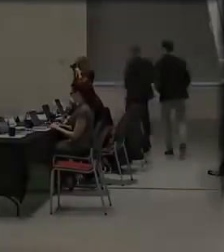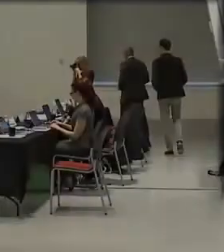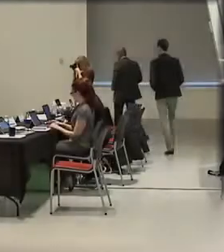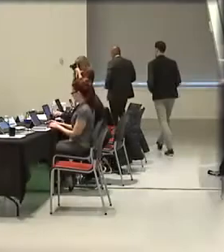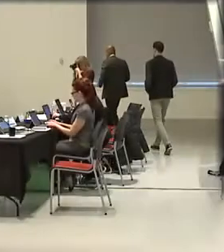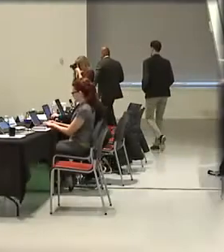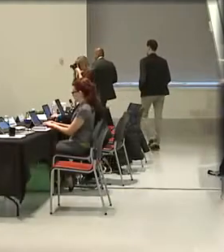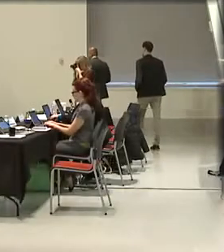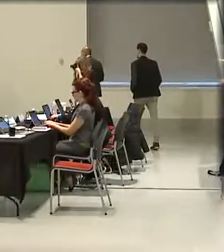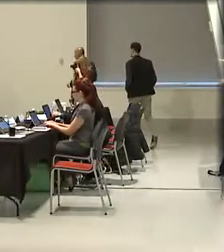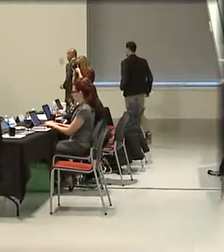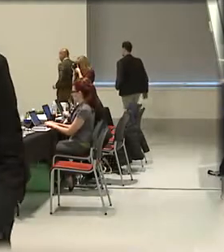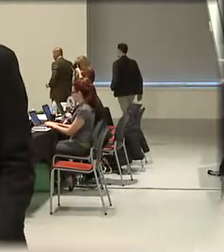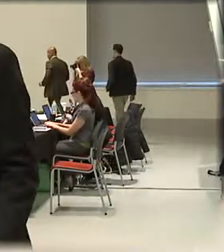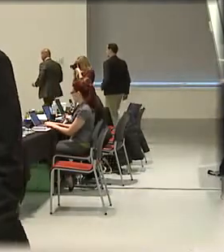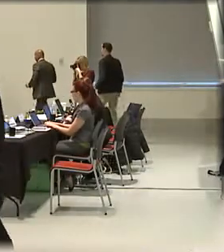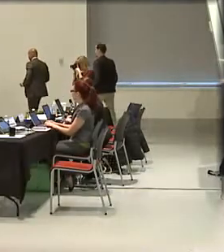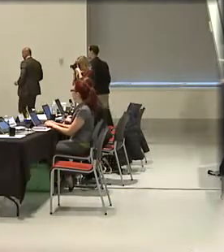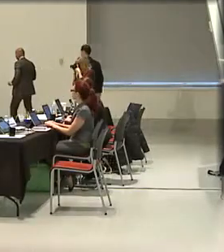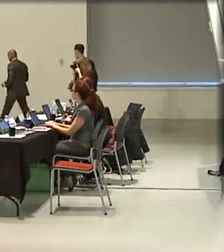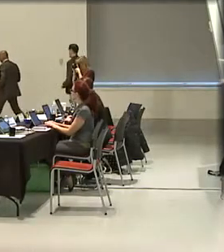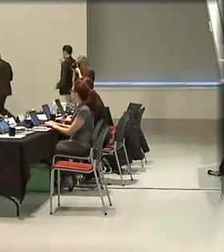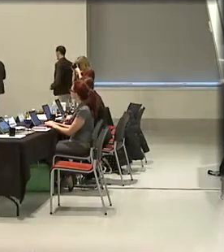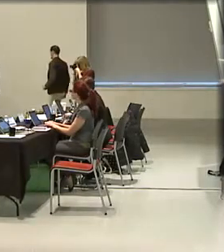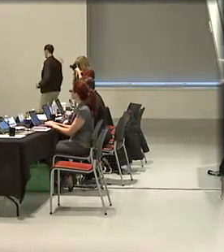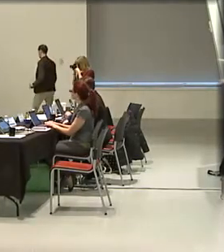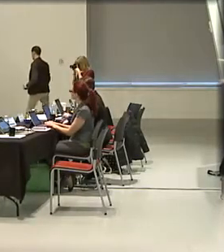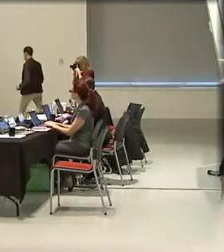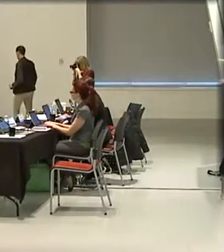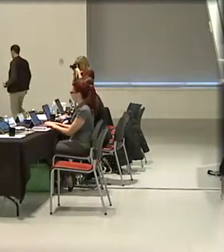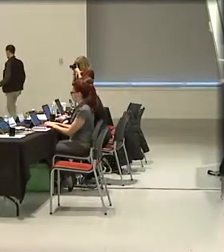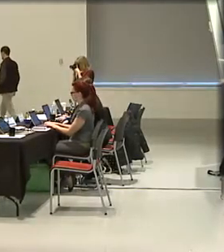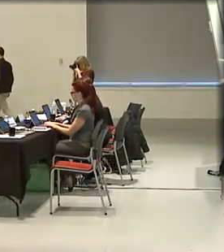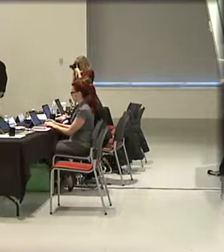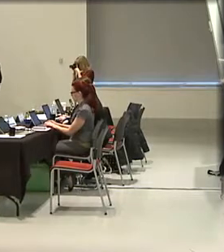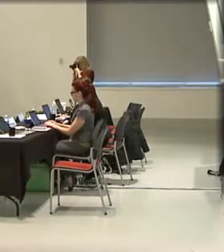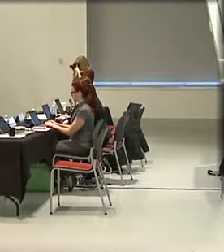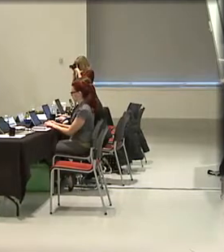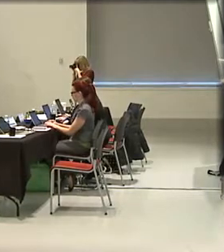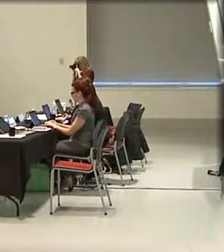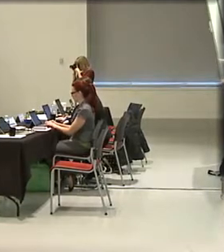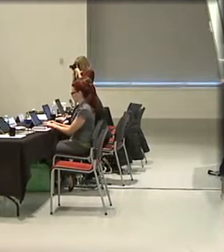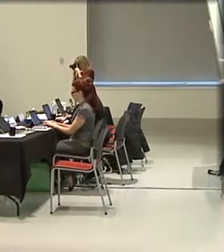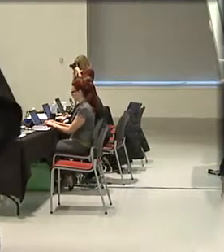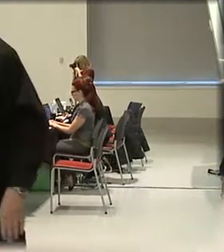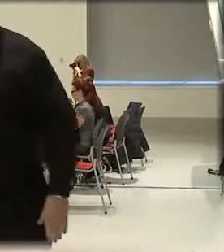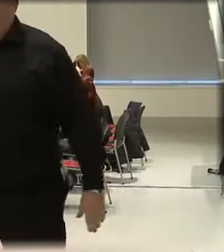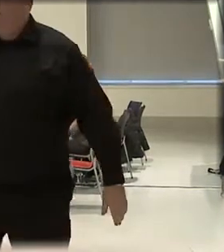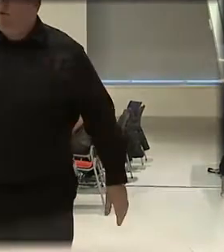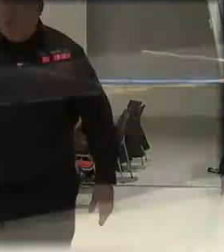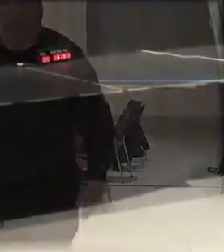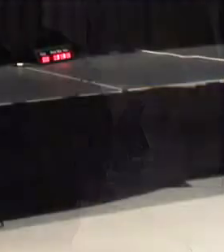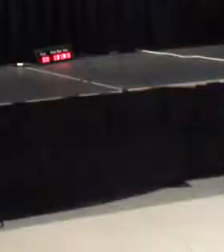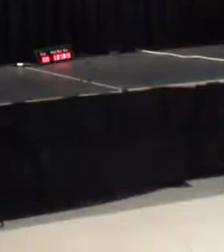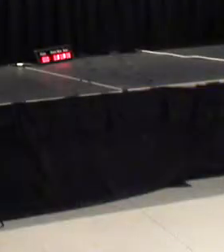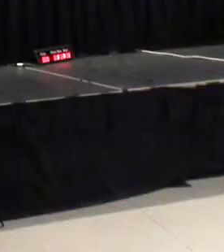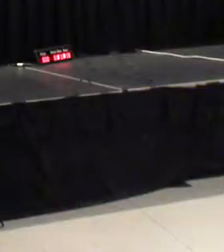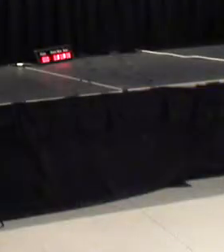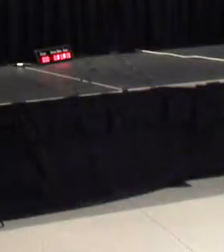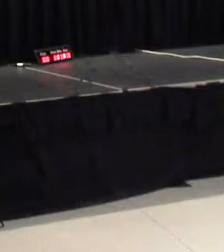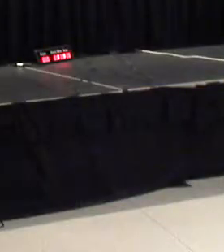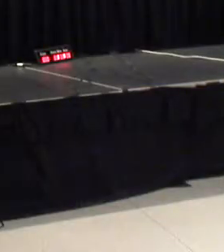Again, the topic is body cameras. This time we will discuss implementation of a body camera